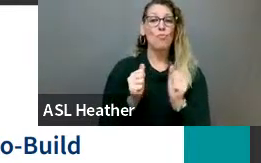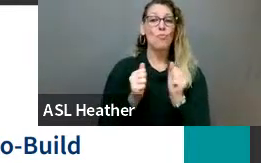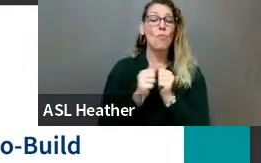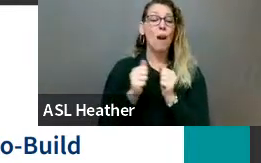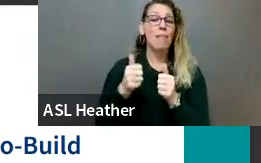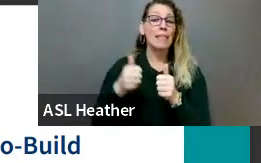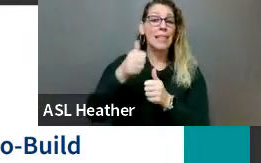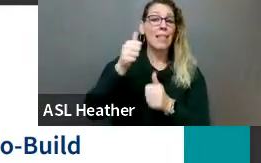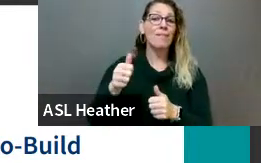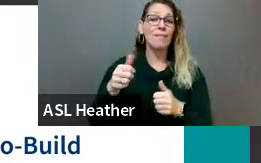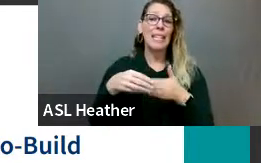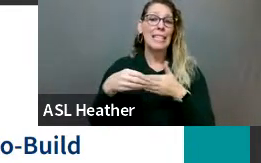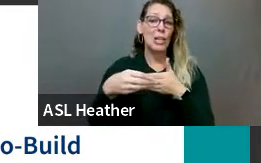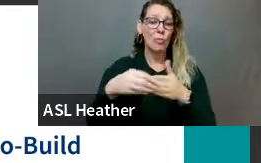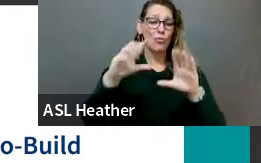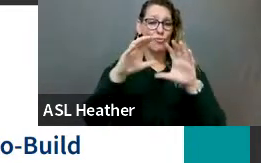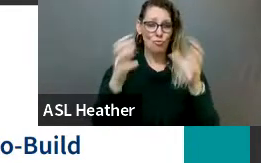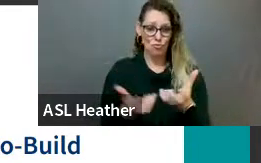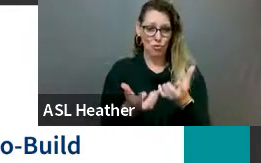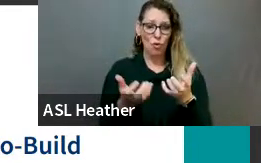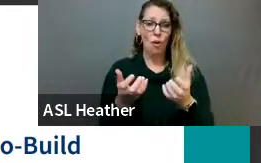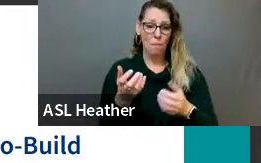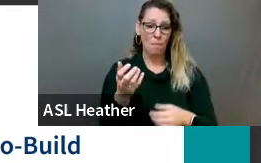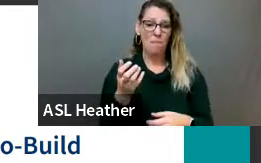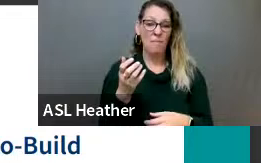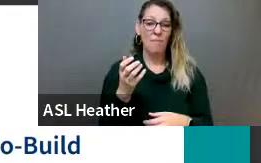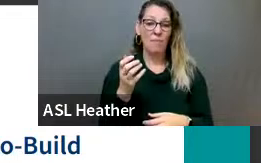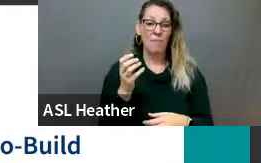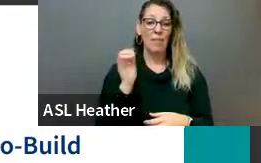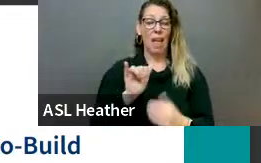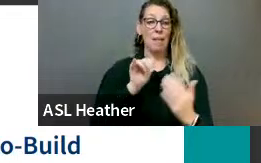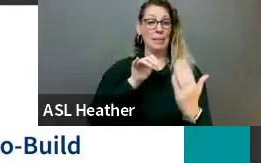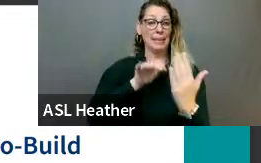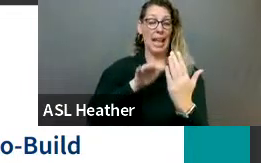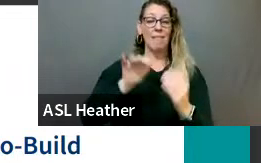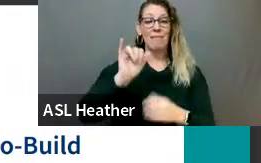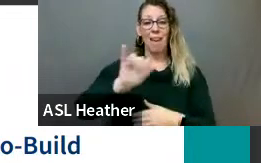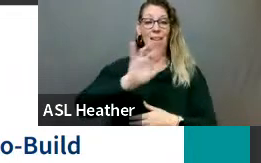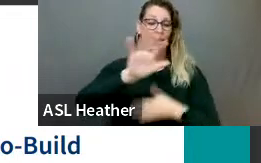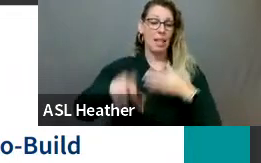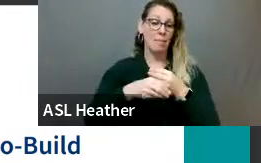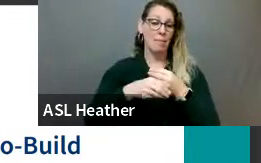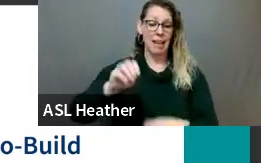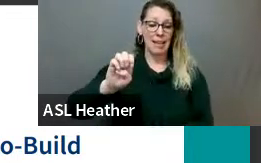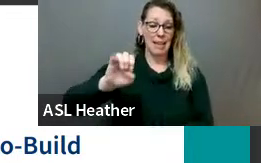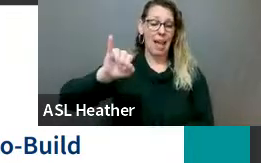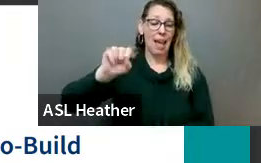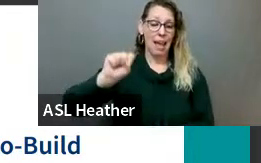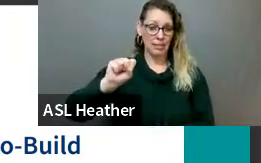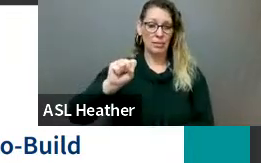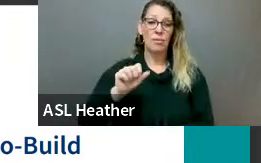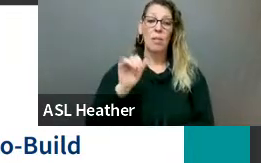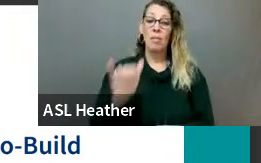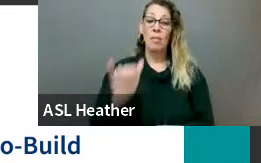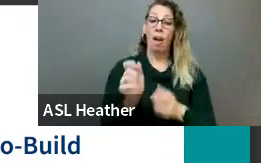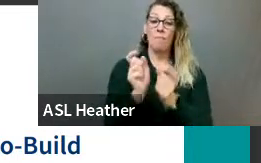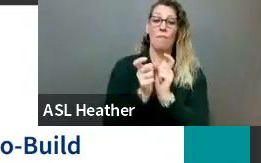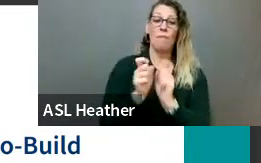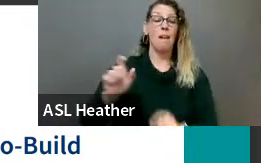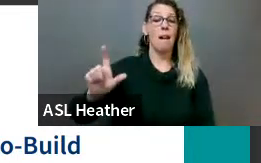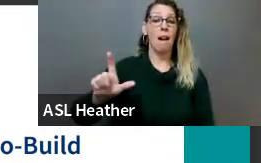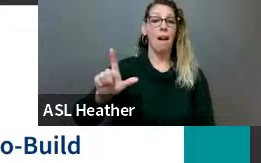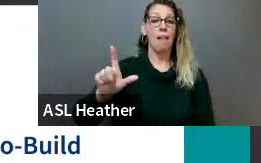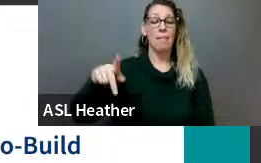to establish the modified locally preferred alternative to be studied in that supplemental EIS. And the modified